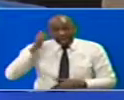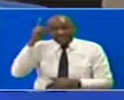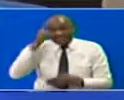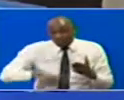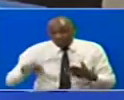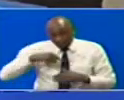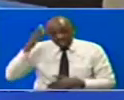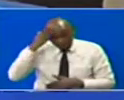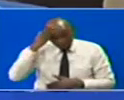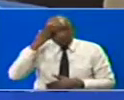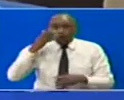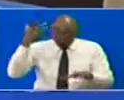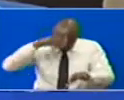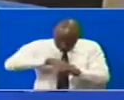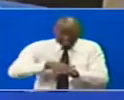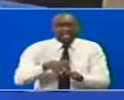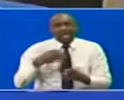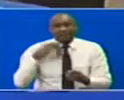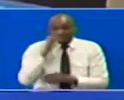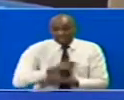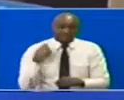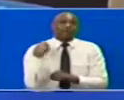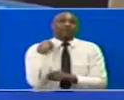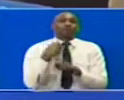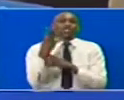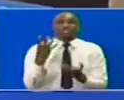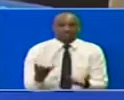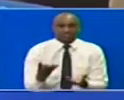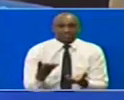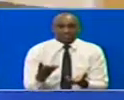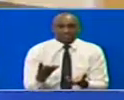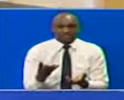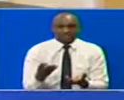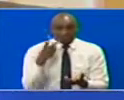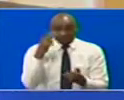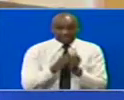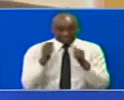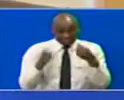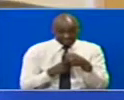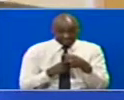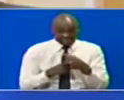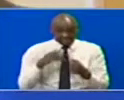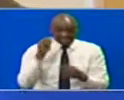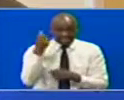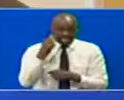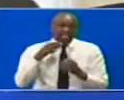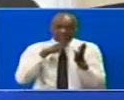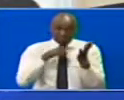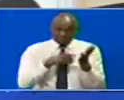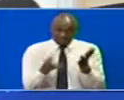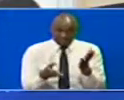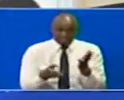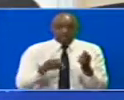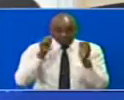knew automatically having finished number 14 in the 2016 Kenya Premier League season,